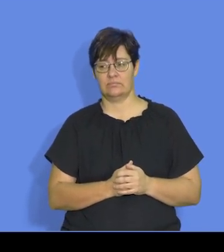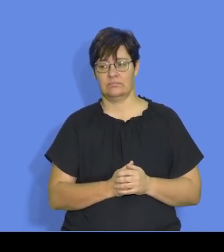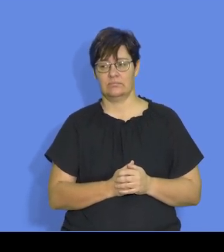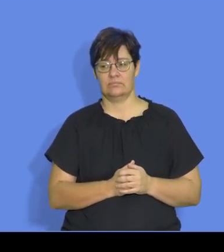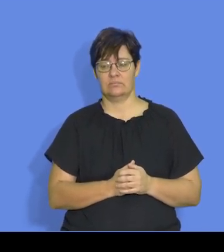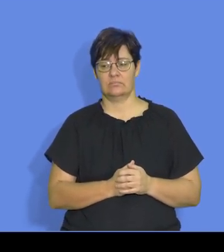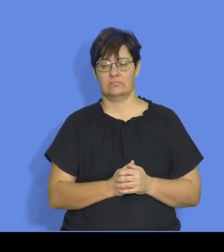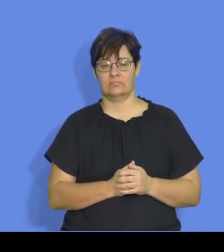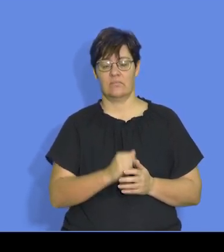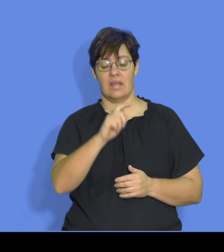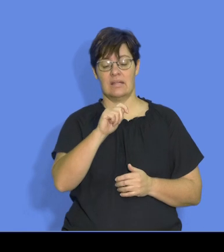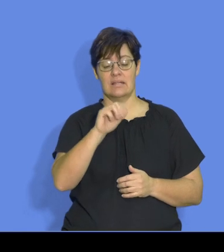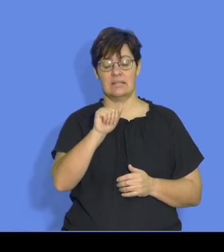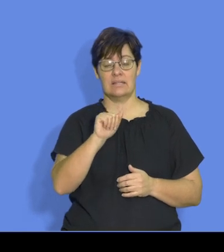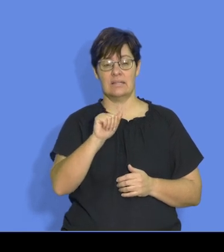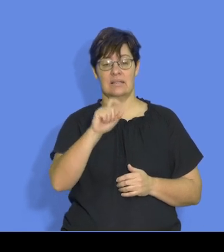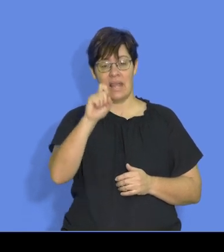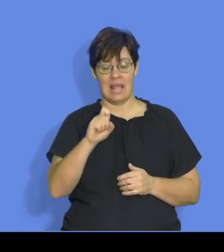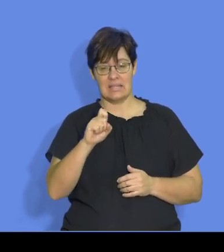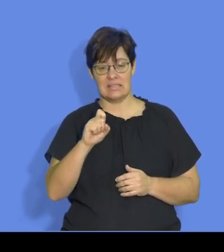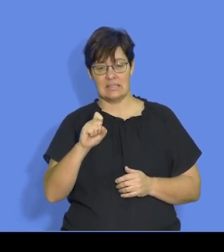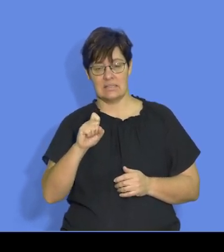and tax evasion.